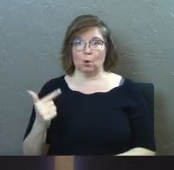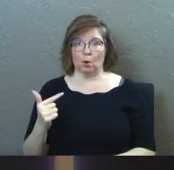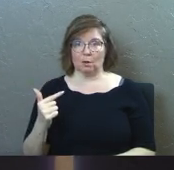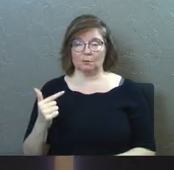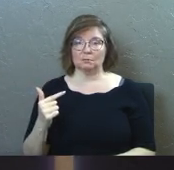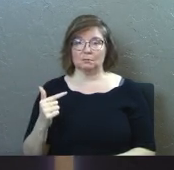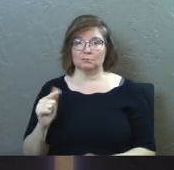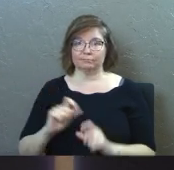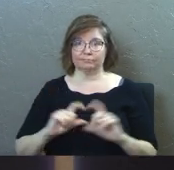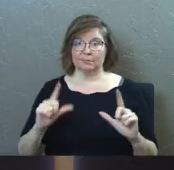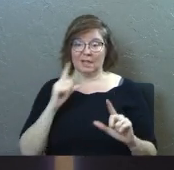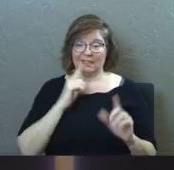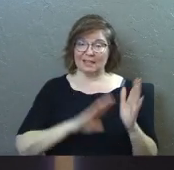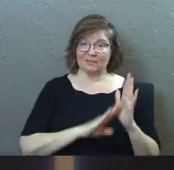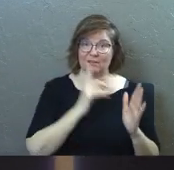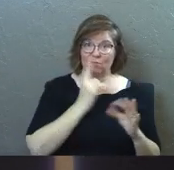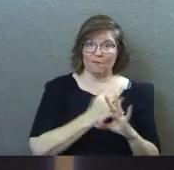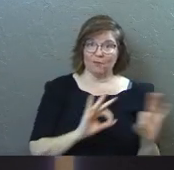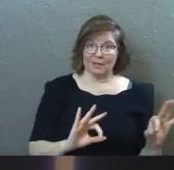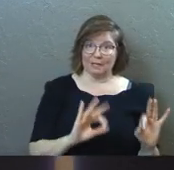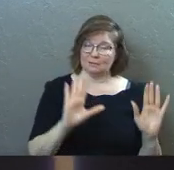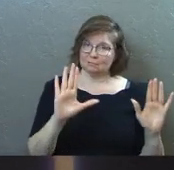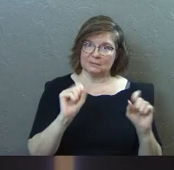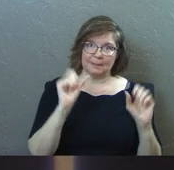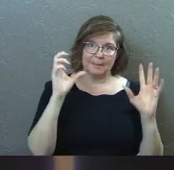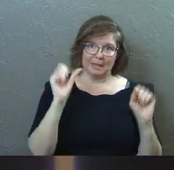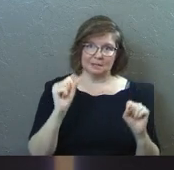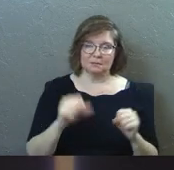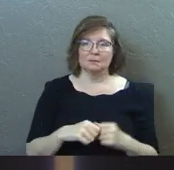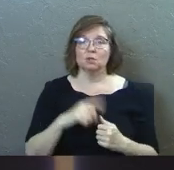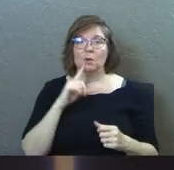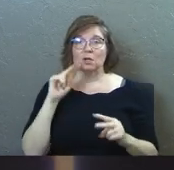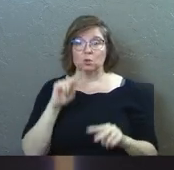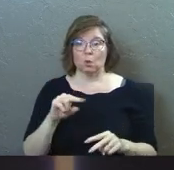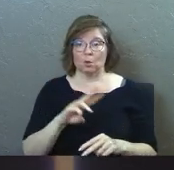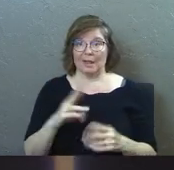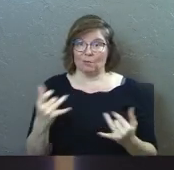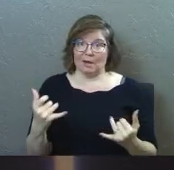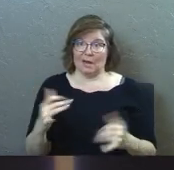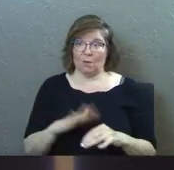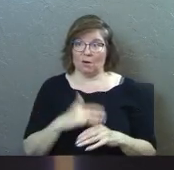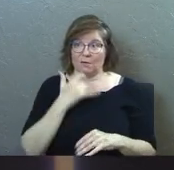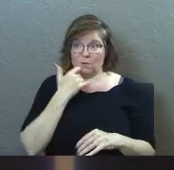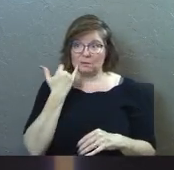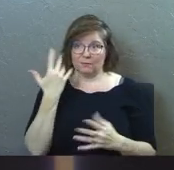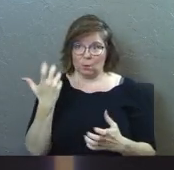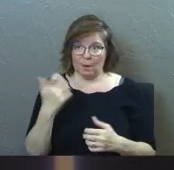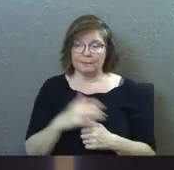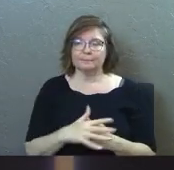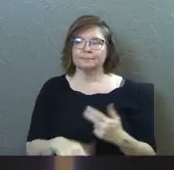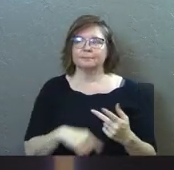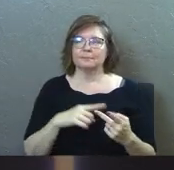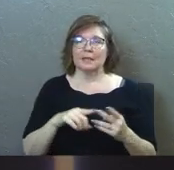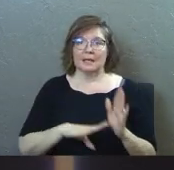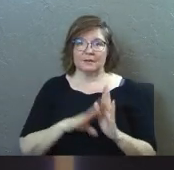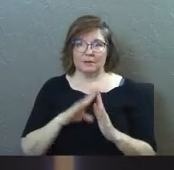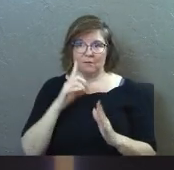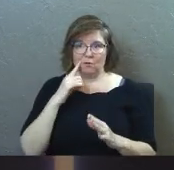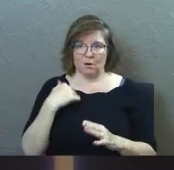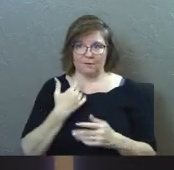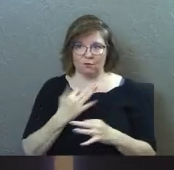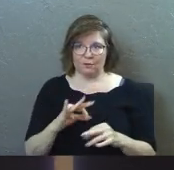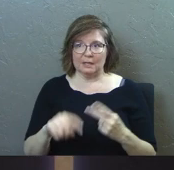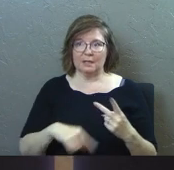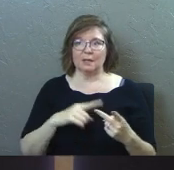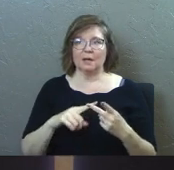this website for us for free. It's amazing. You can actually go to that right now on your phones if you would like to. But they developed it for us